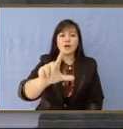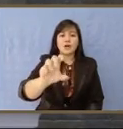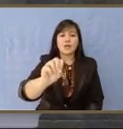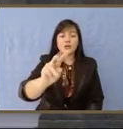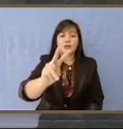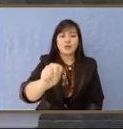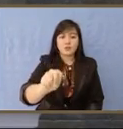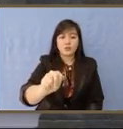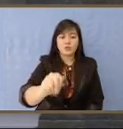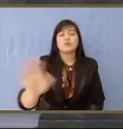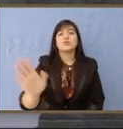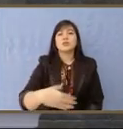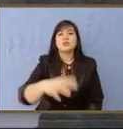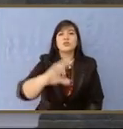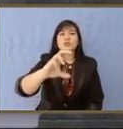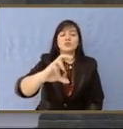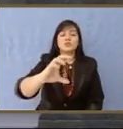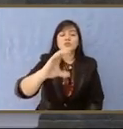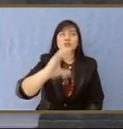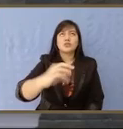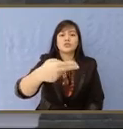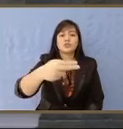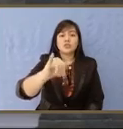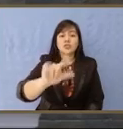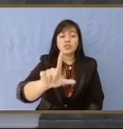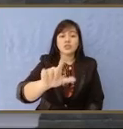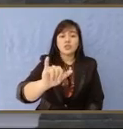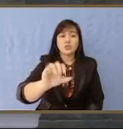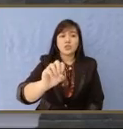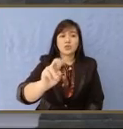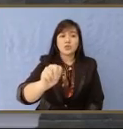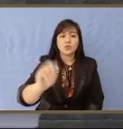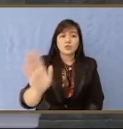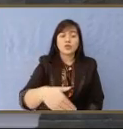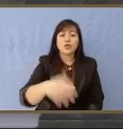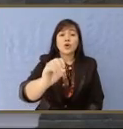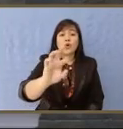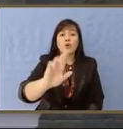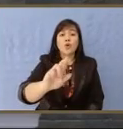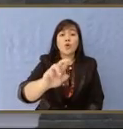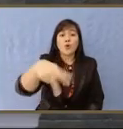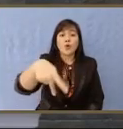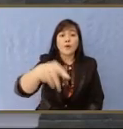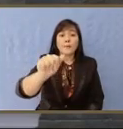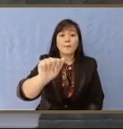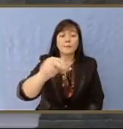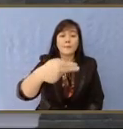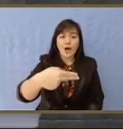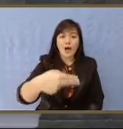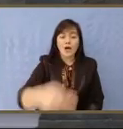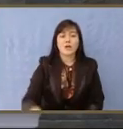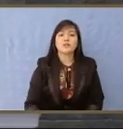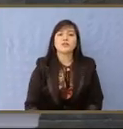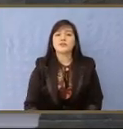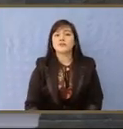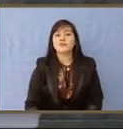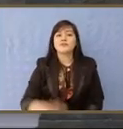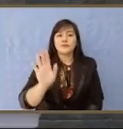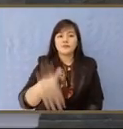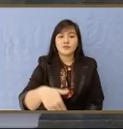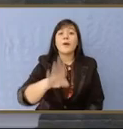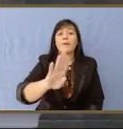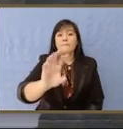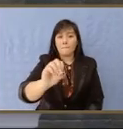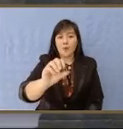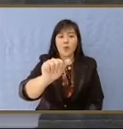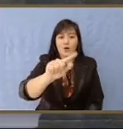and si Boaz. Yan po yung mga people na included dito po sa Book of Ruth, that all of them